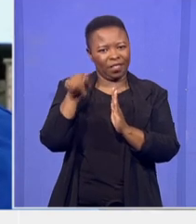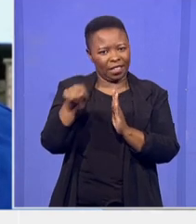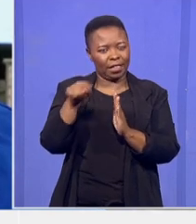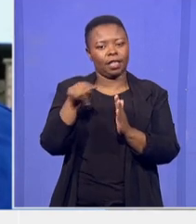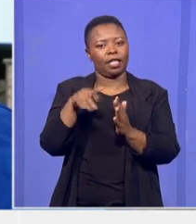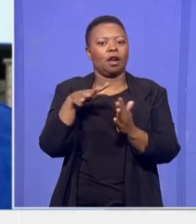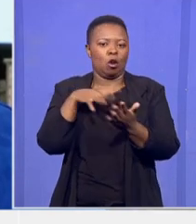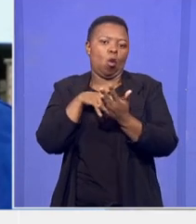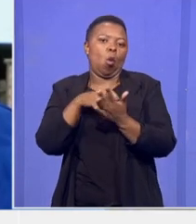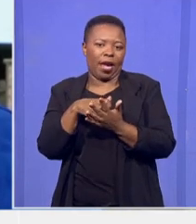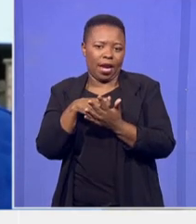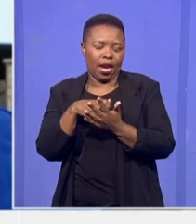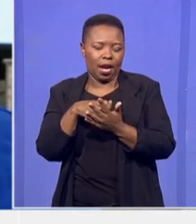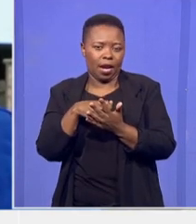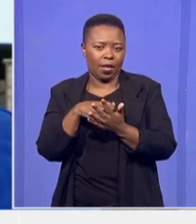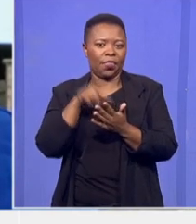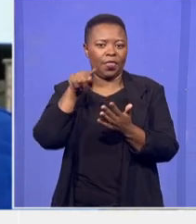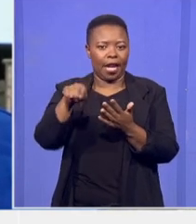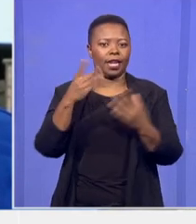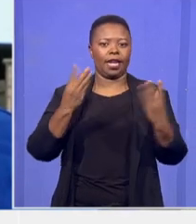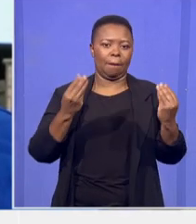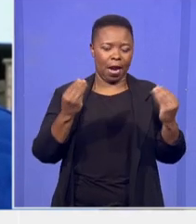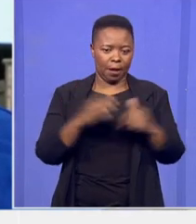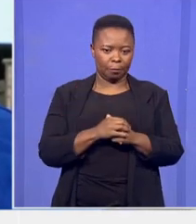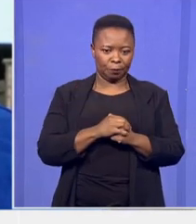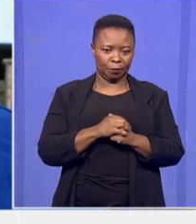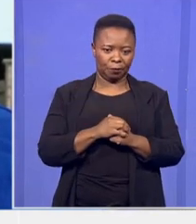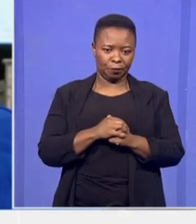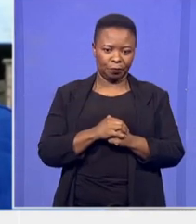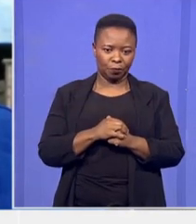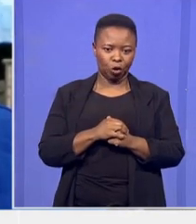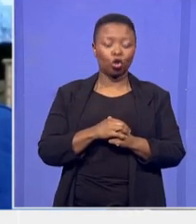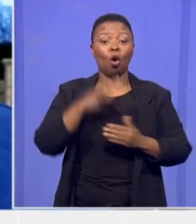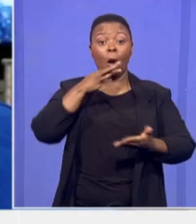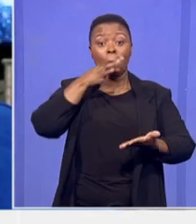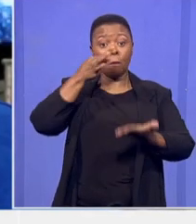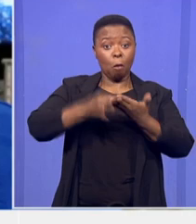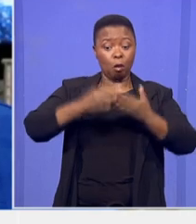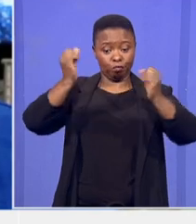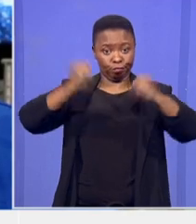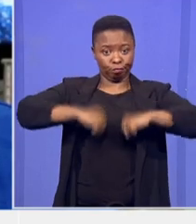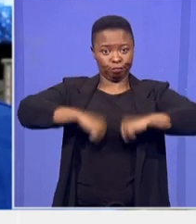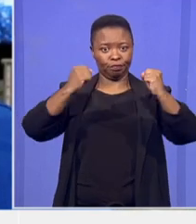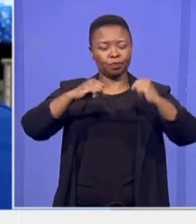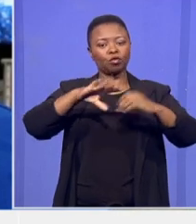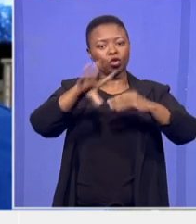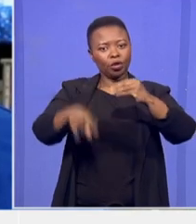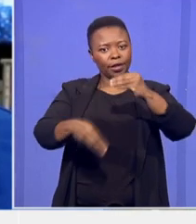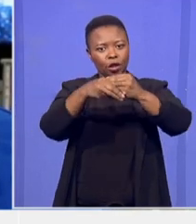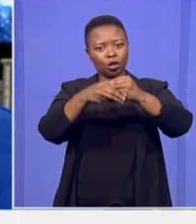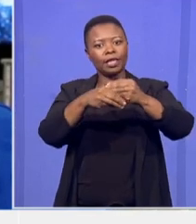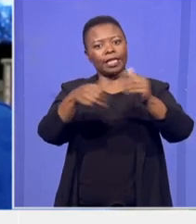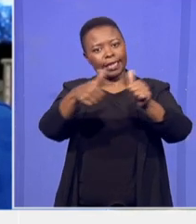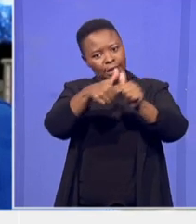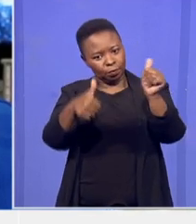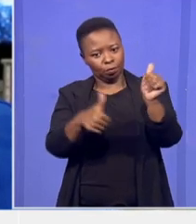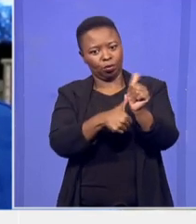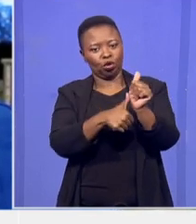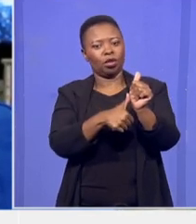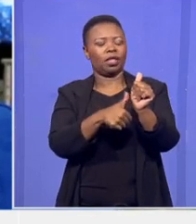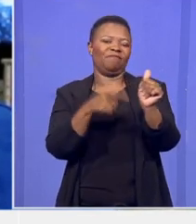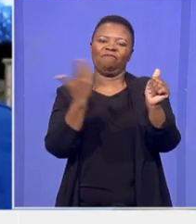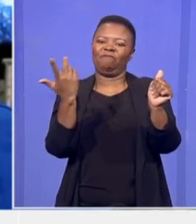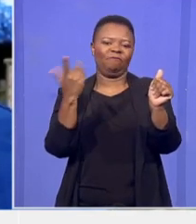that marker. And therefore the proposed resolution to include a deputy federal leader did not